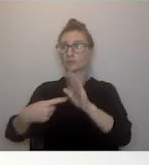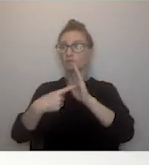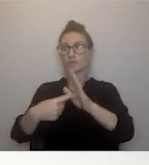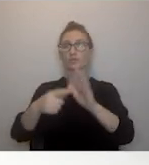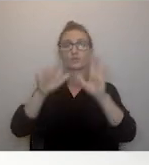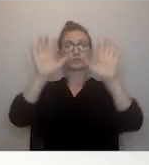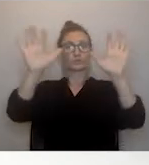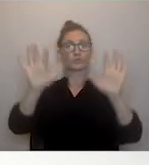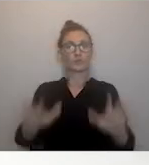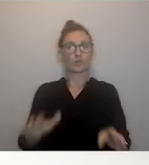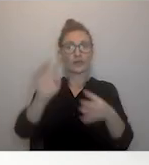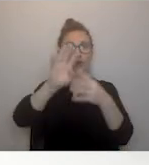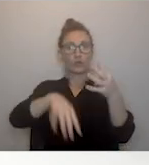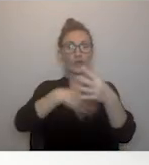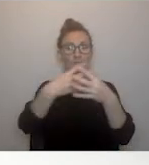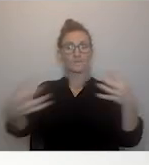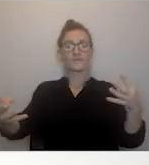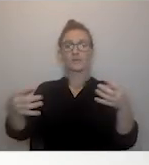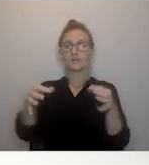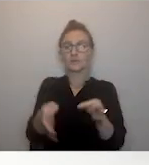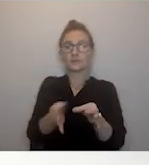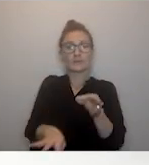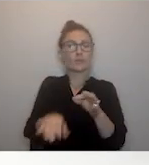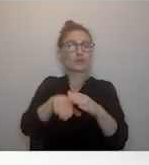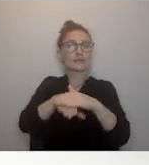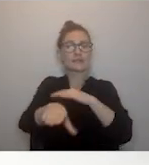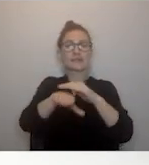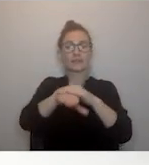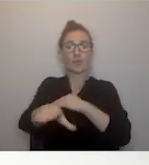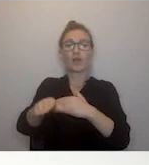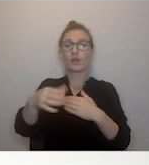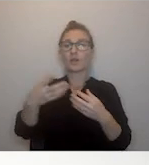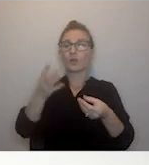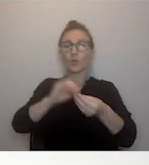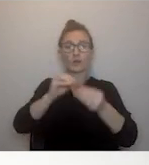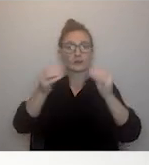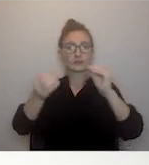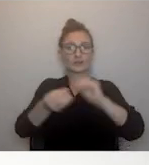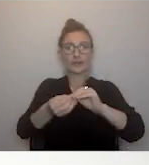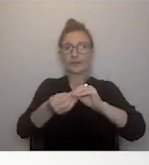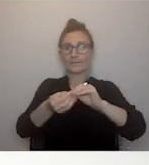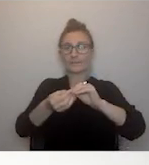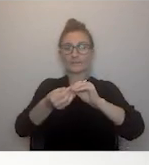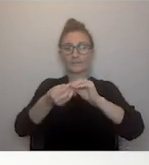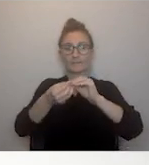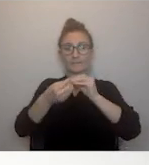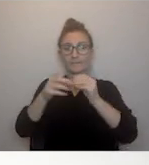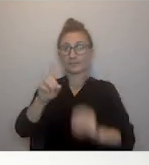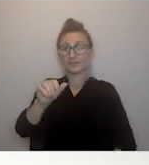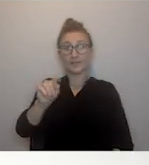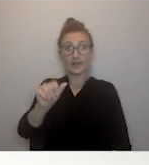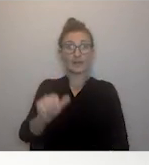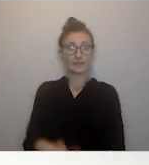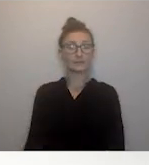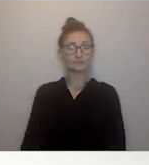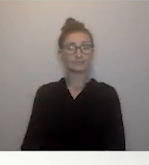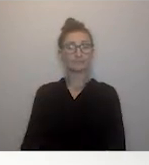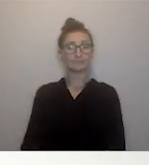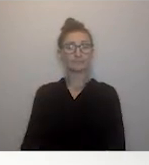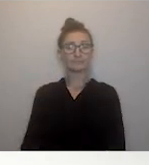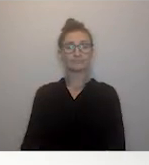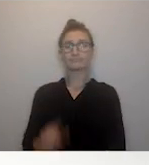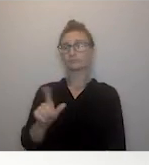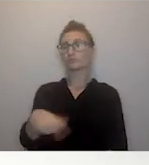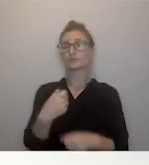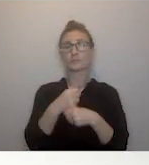and it creates wonderful graphs, creates really simple, accessible ways to collect some of that quantitative data that funders